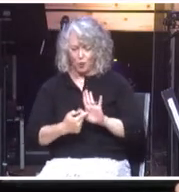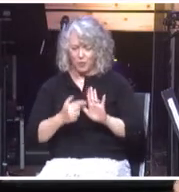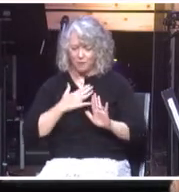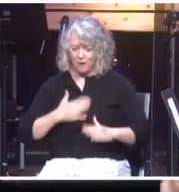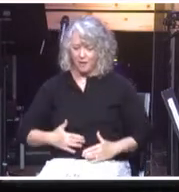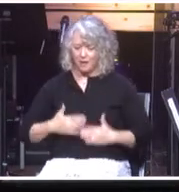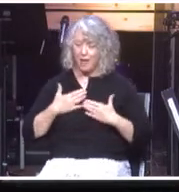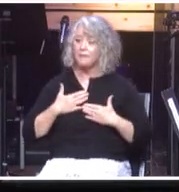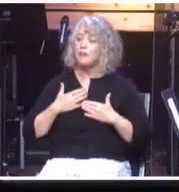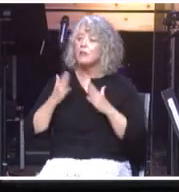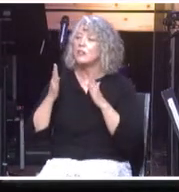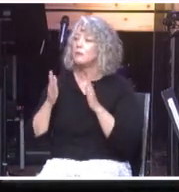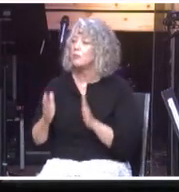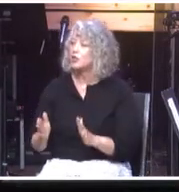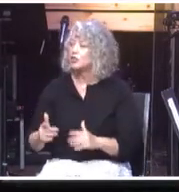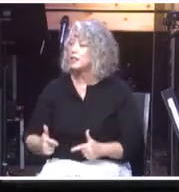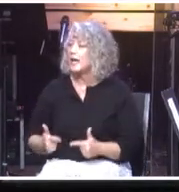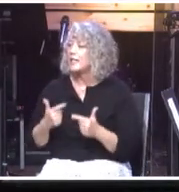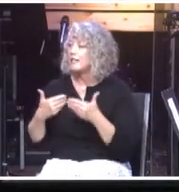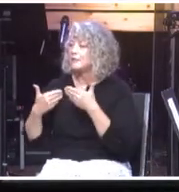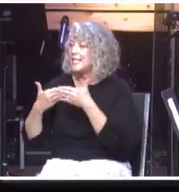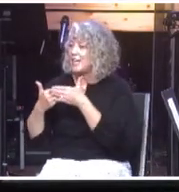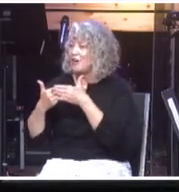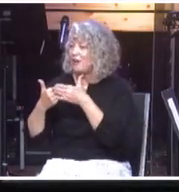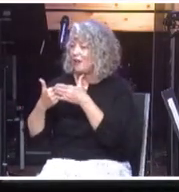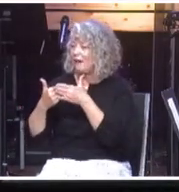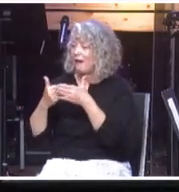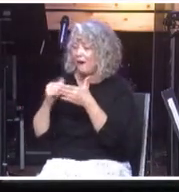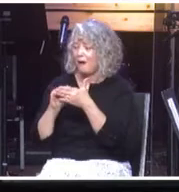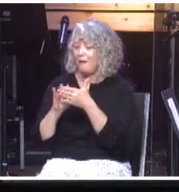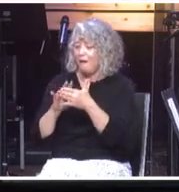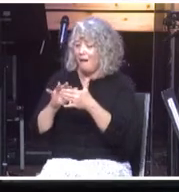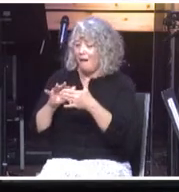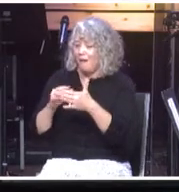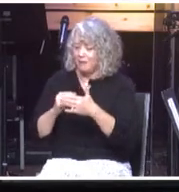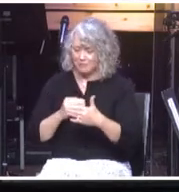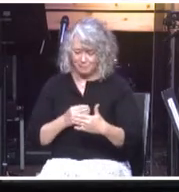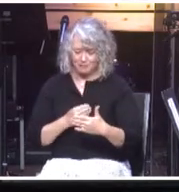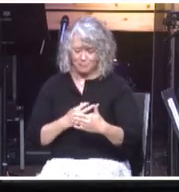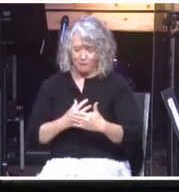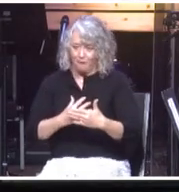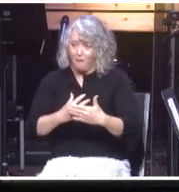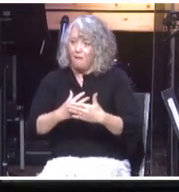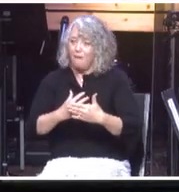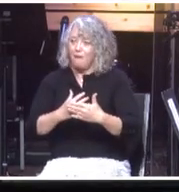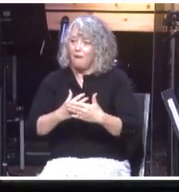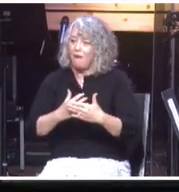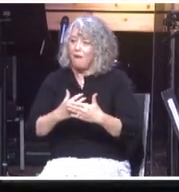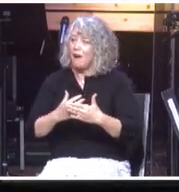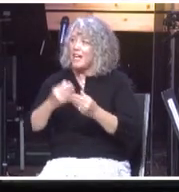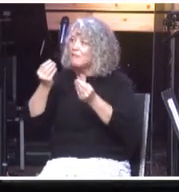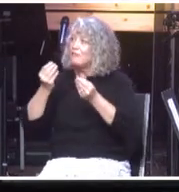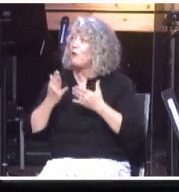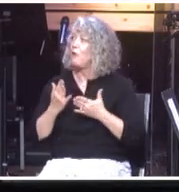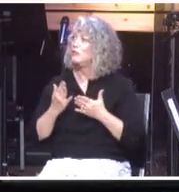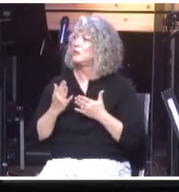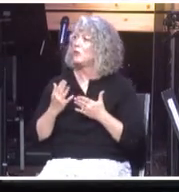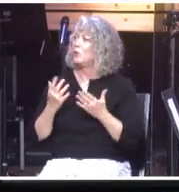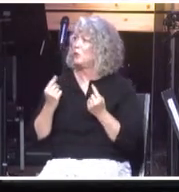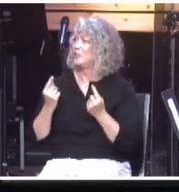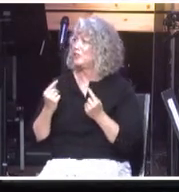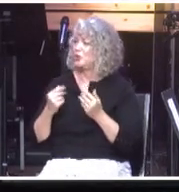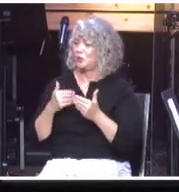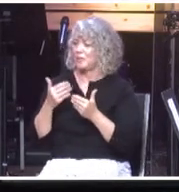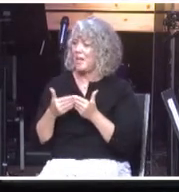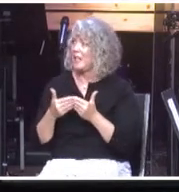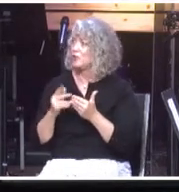And the person who lives near to God gets to know what course to follow in life. And we get to see his light